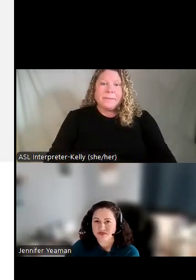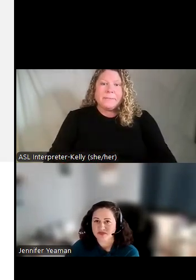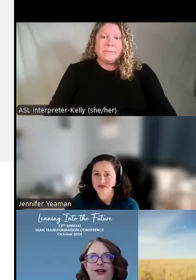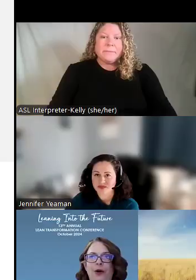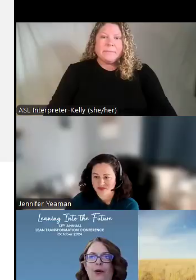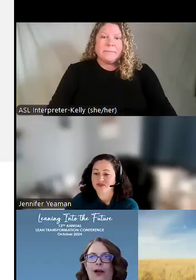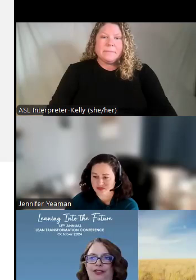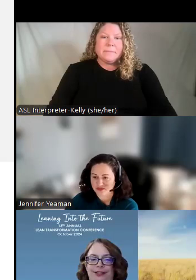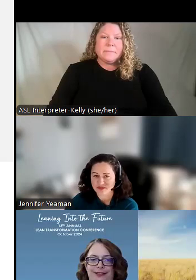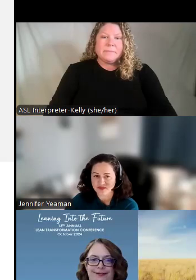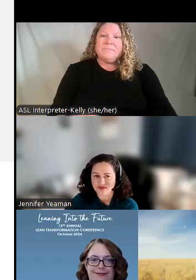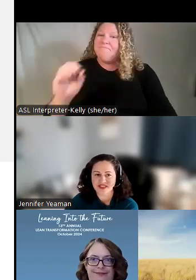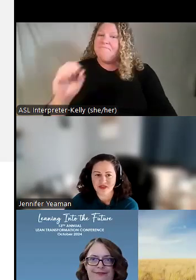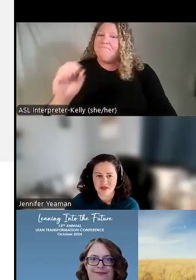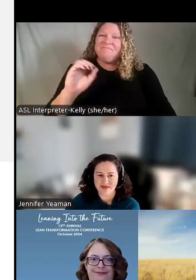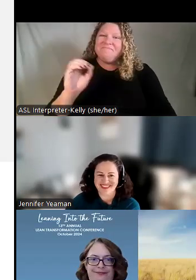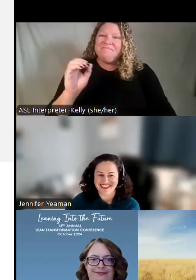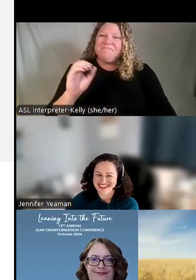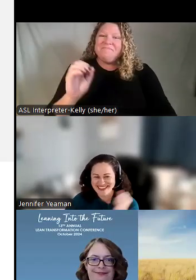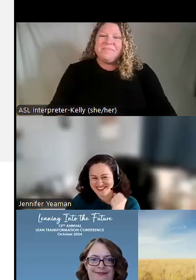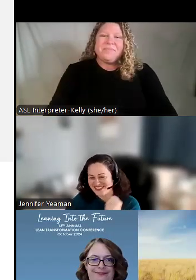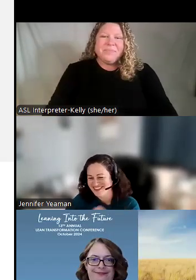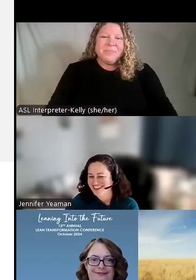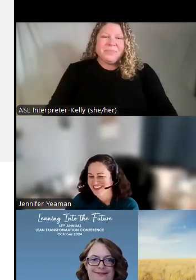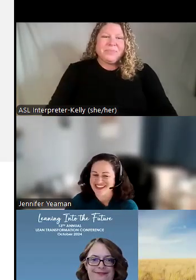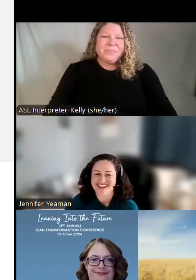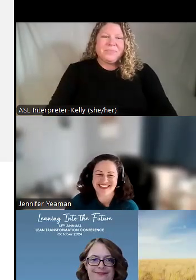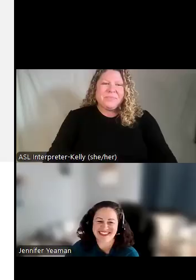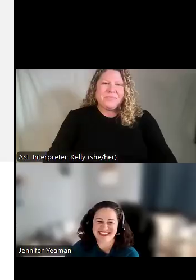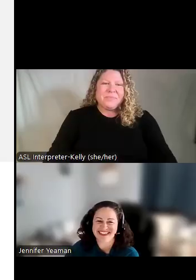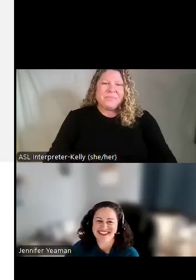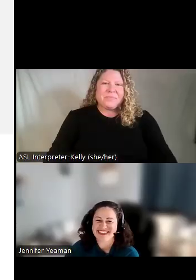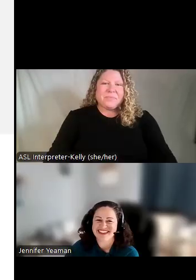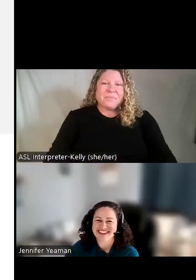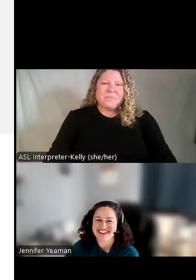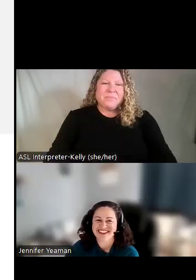Hi, Jennifer, no questions. Okay, perfect.